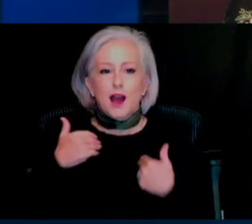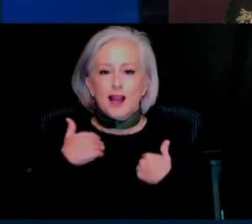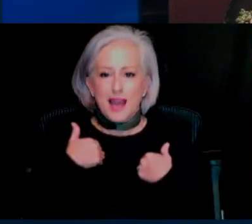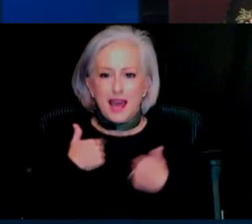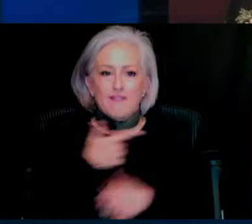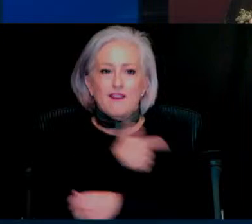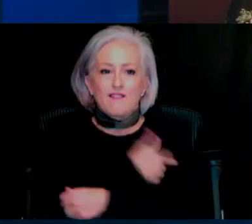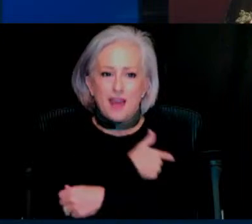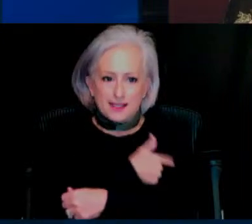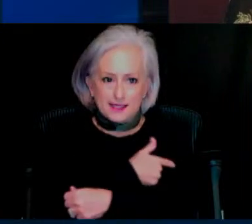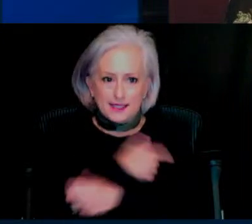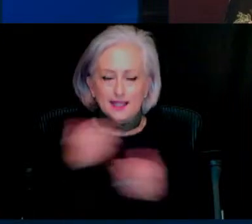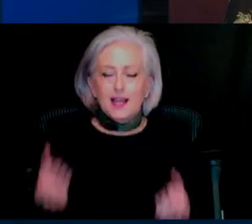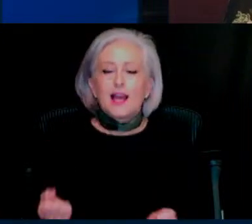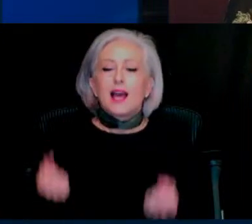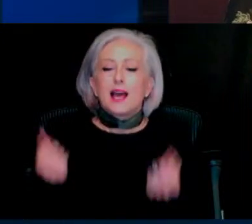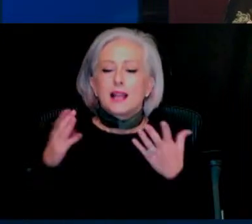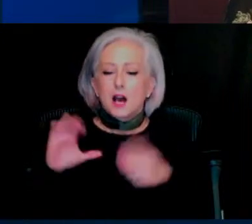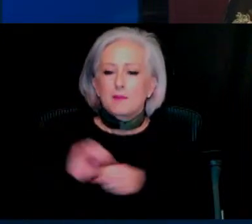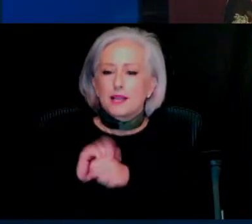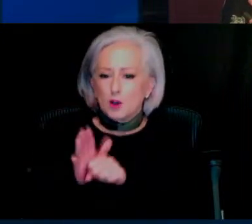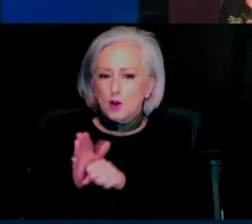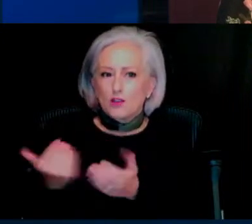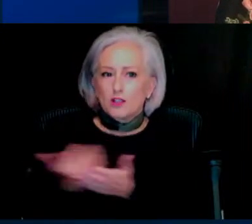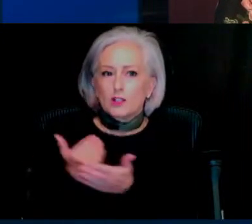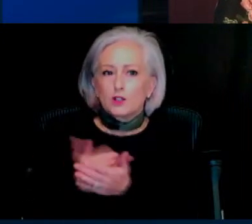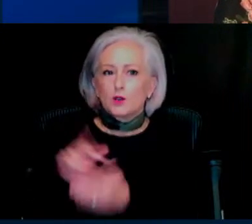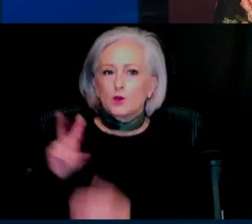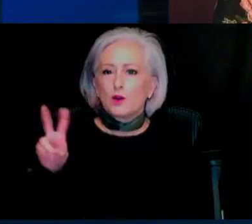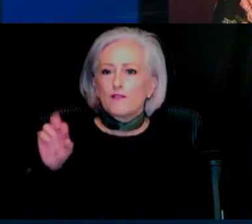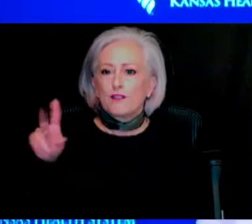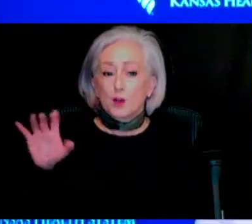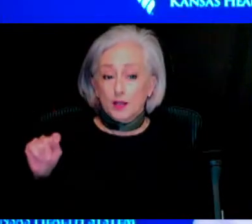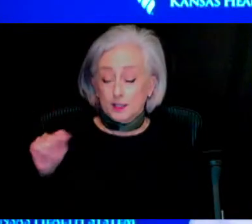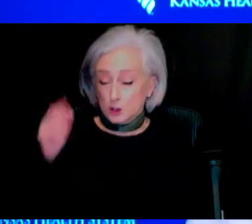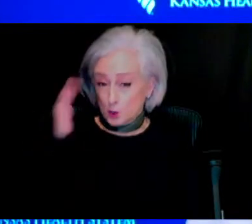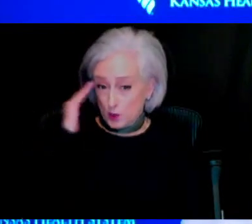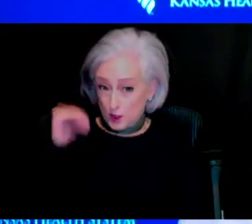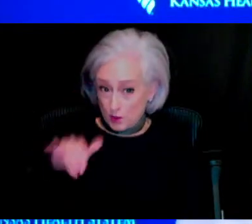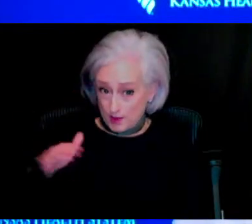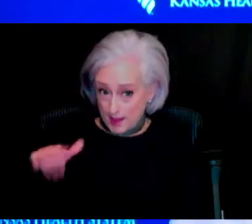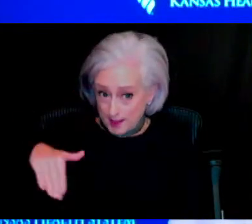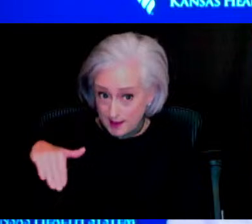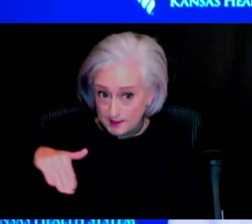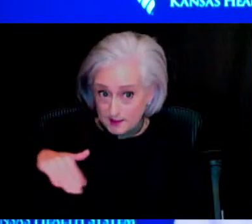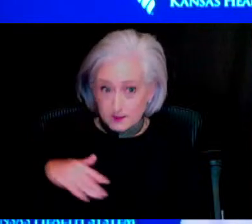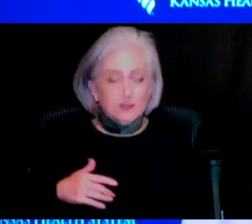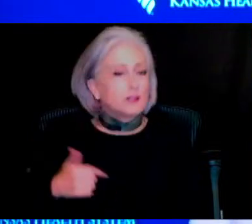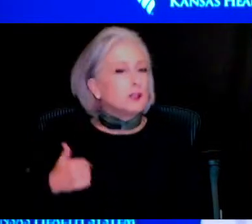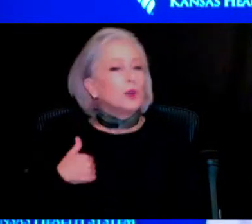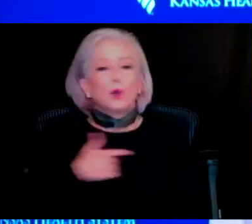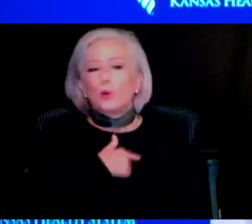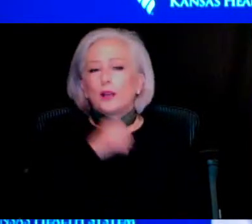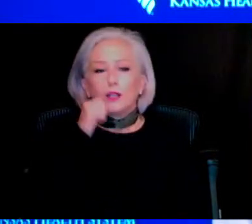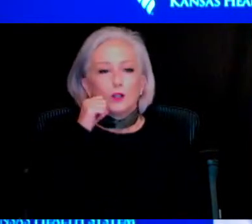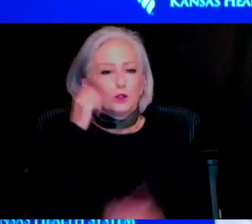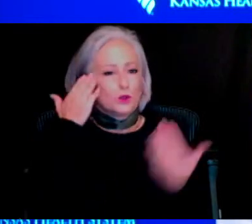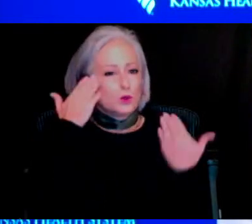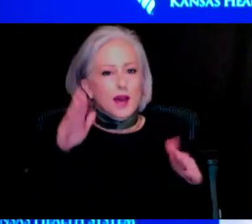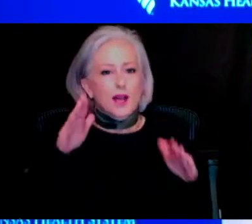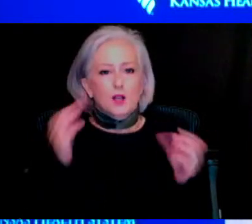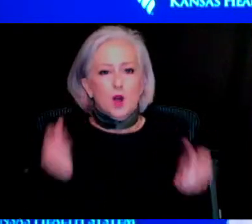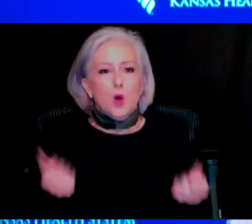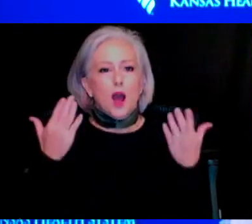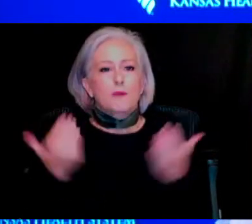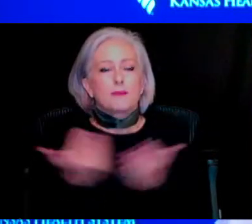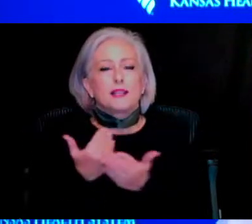many of the COVID cases are the new variant? And do we know that yet? You know, we don't know how many are the new